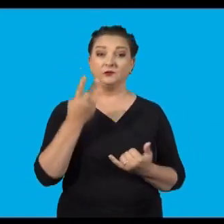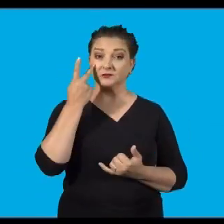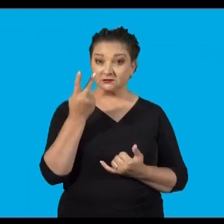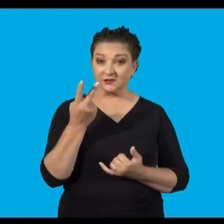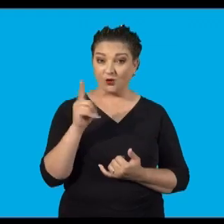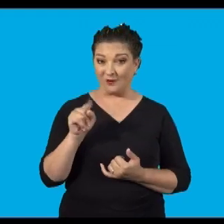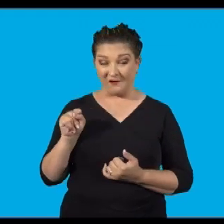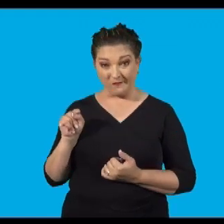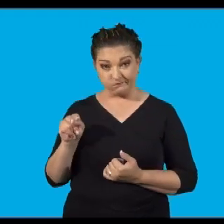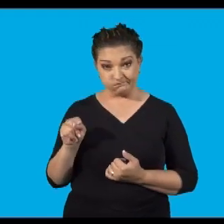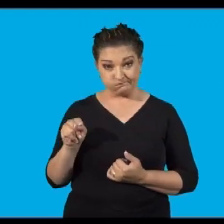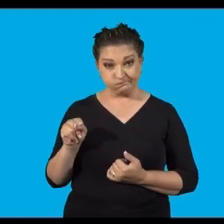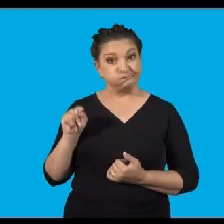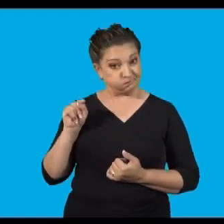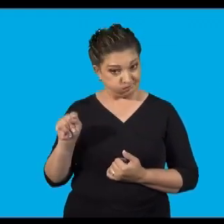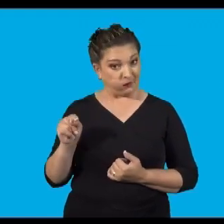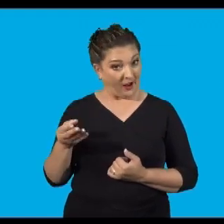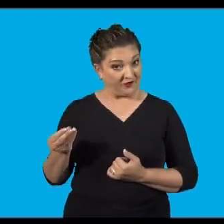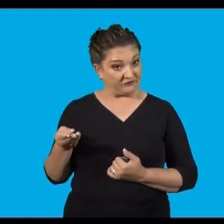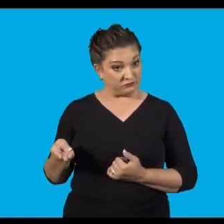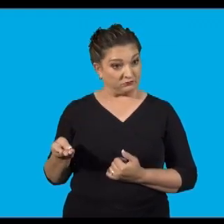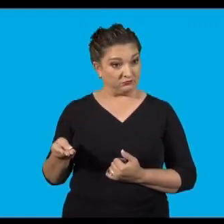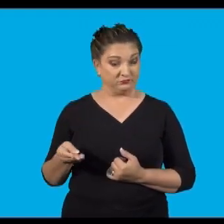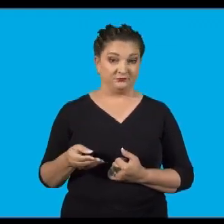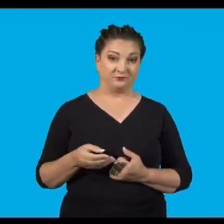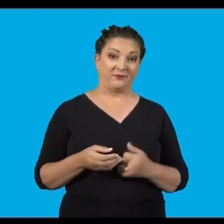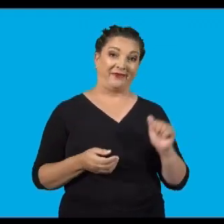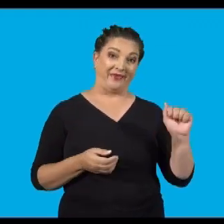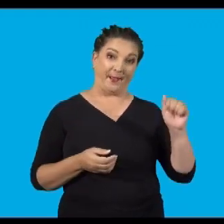to also take note, there's my full